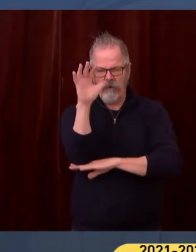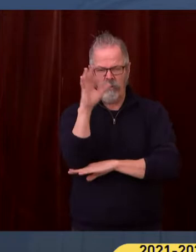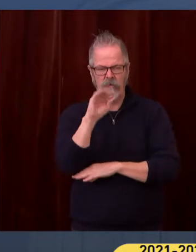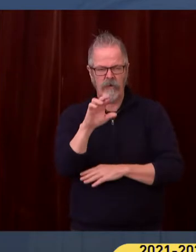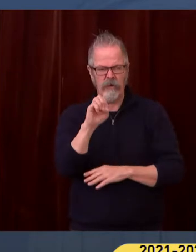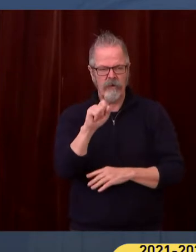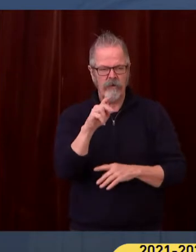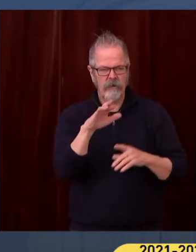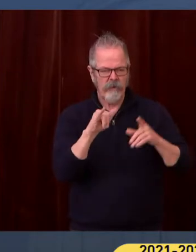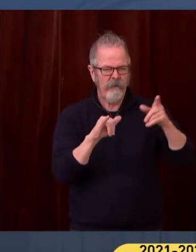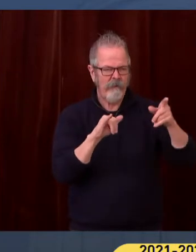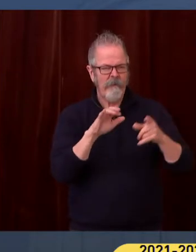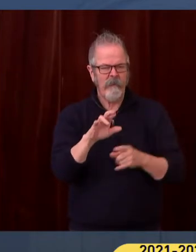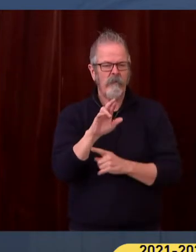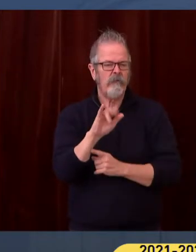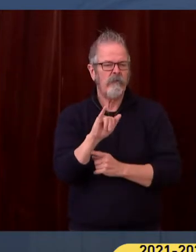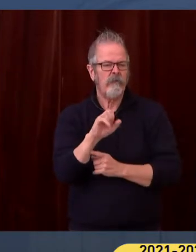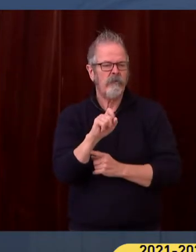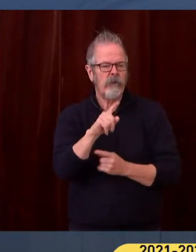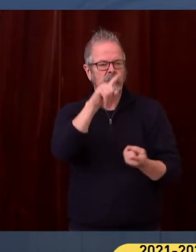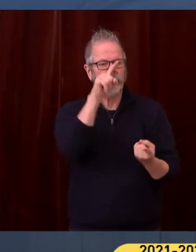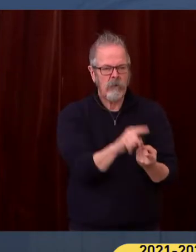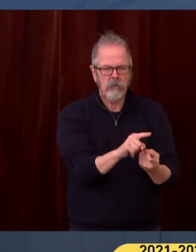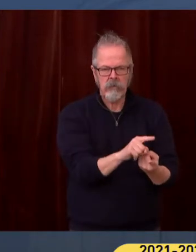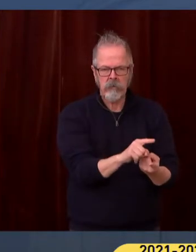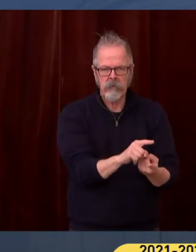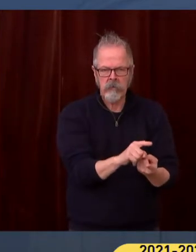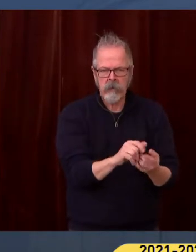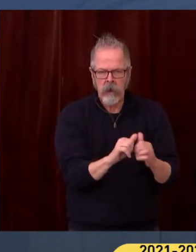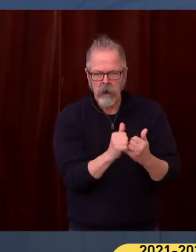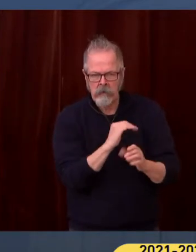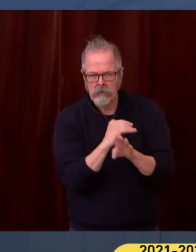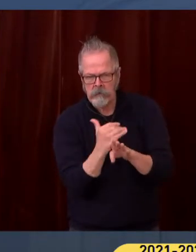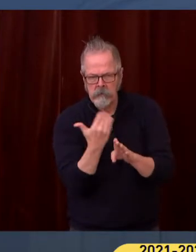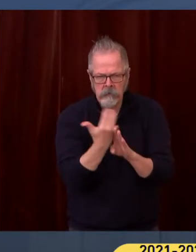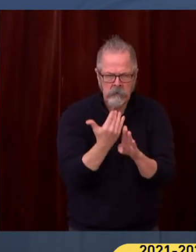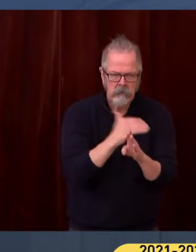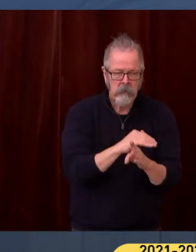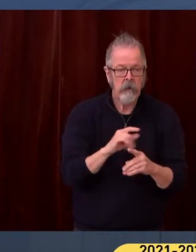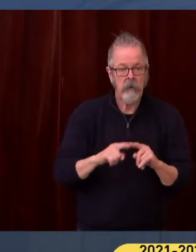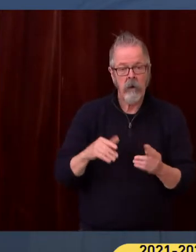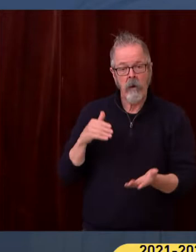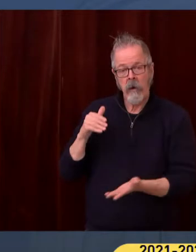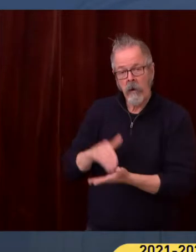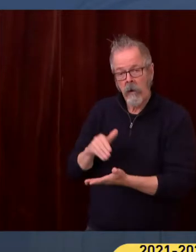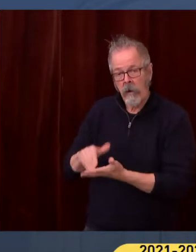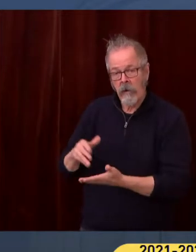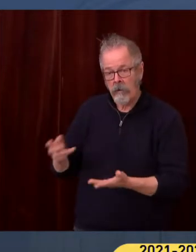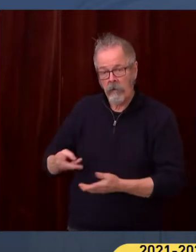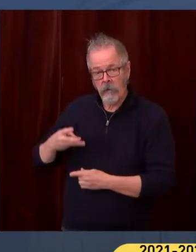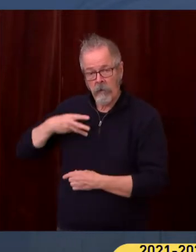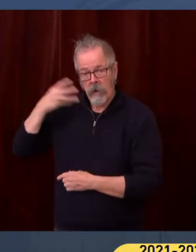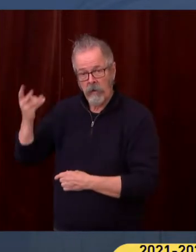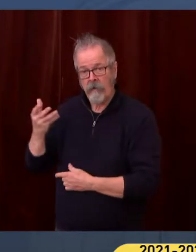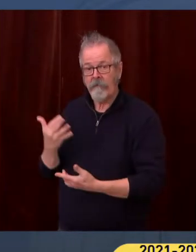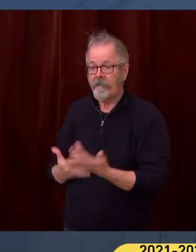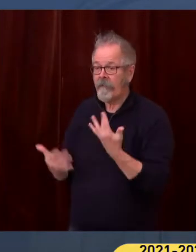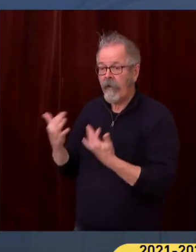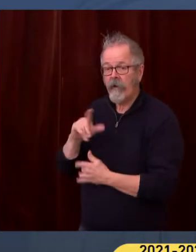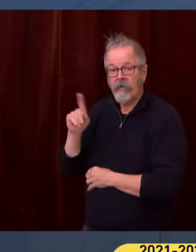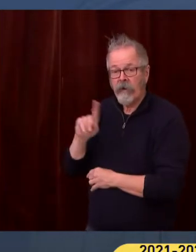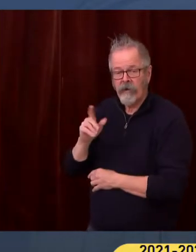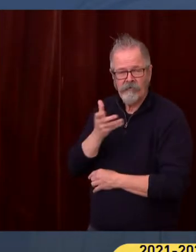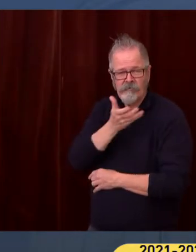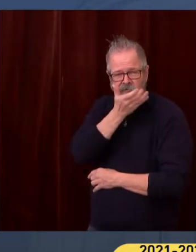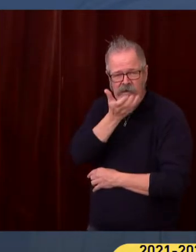part because a lot of these fires are grass and sagebrush fires. not forest fires. So I regrettably have to tell you there's no instant relief